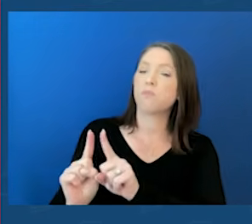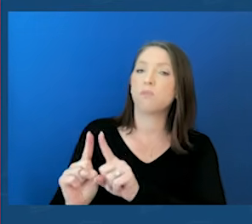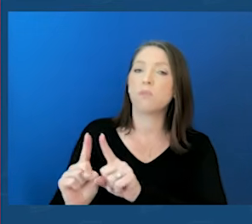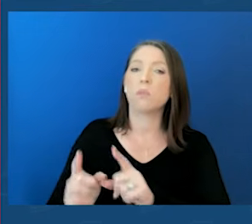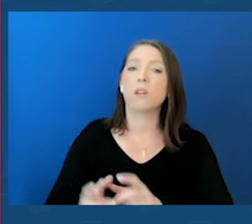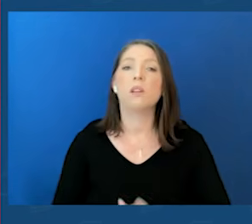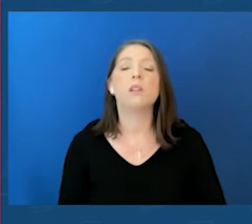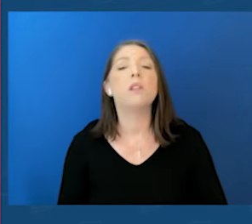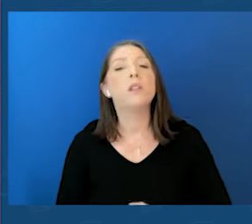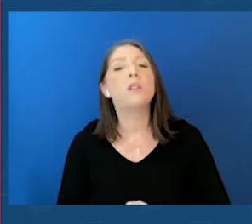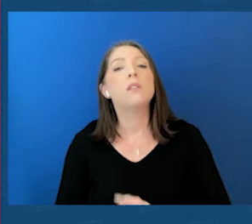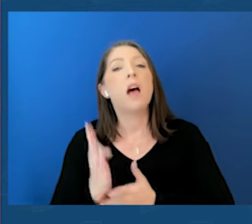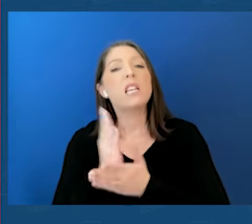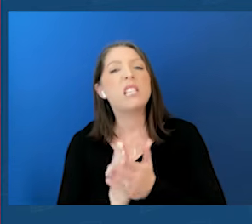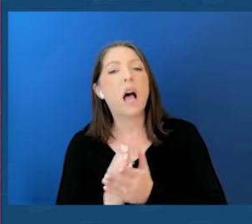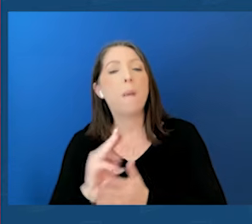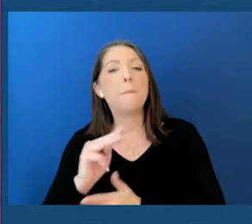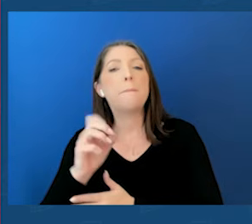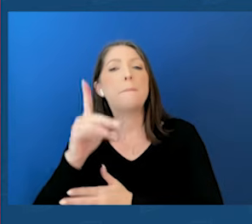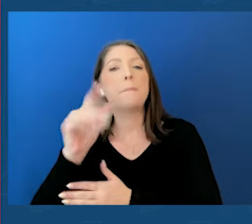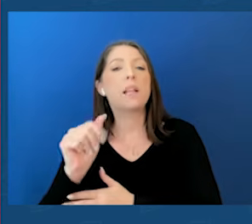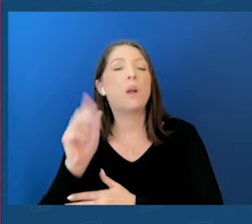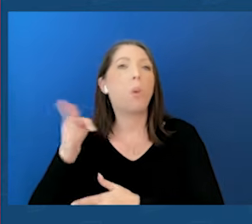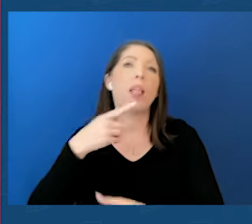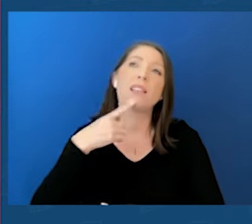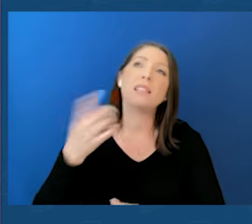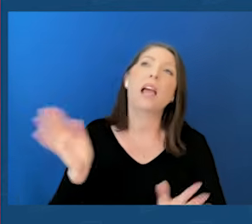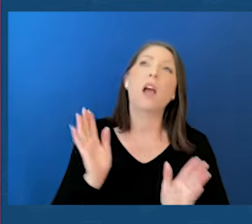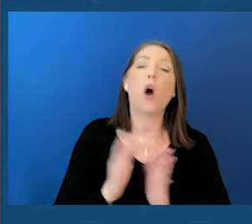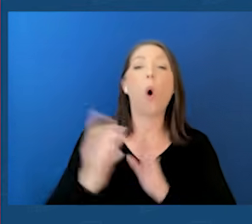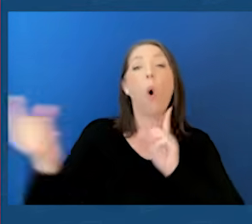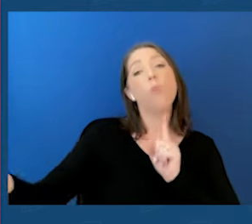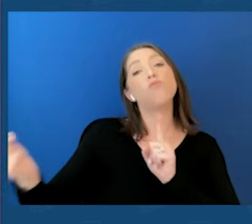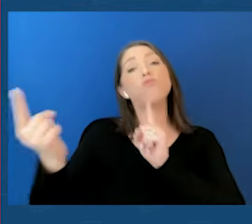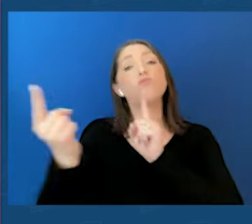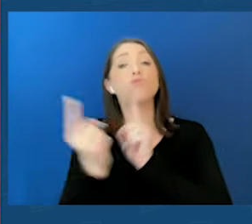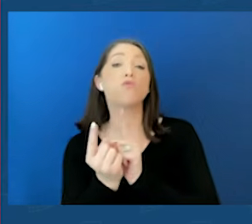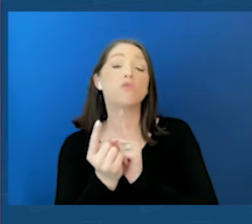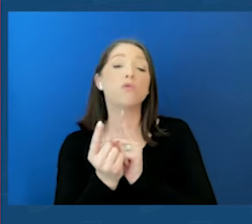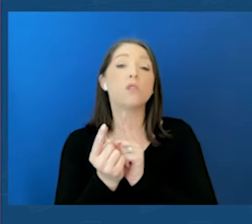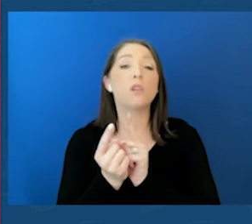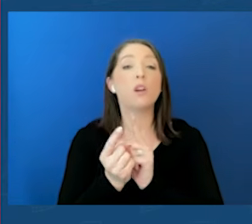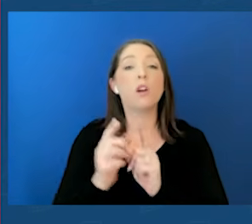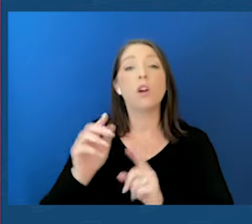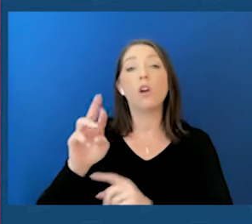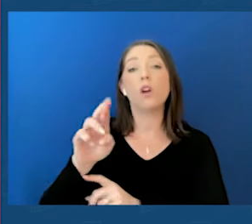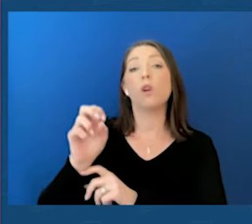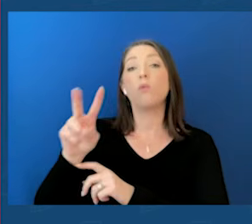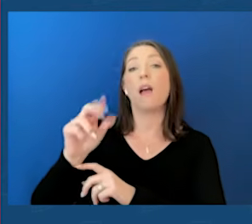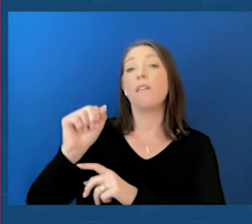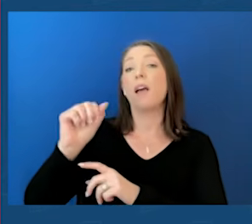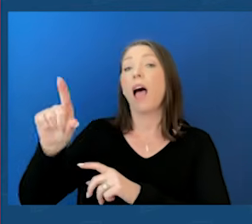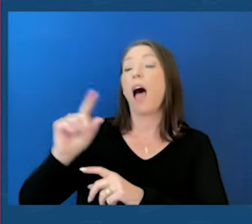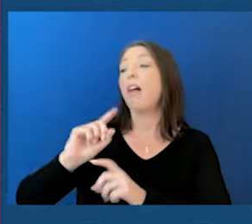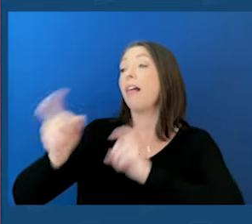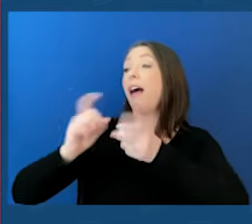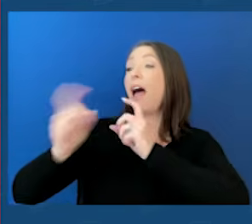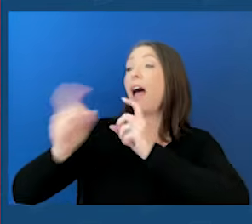some of the media will act as though she met us here and she gave Rationale and all of us a check for billions of